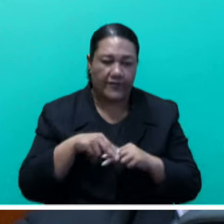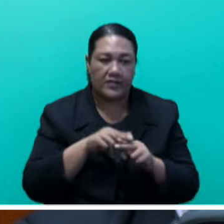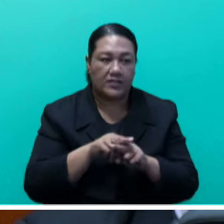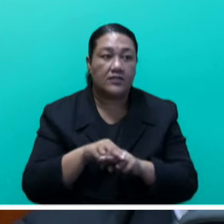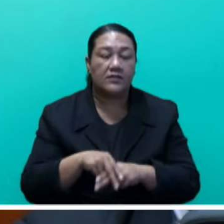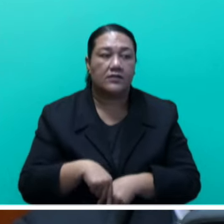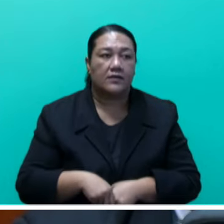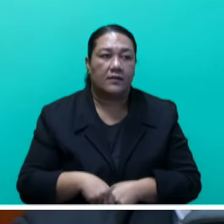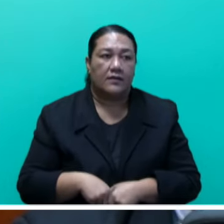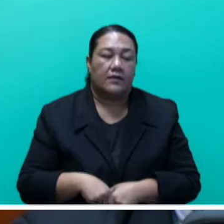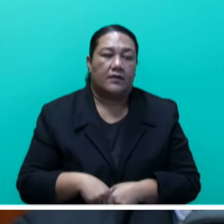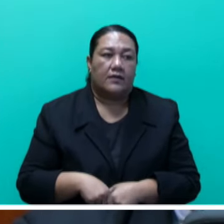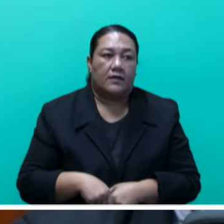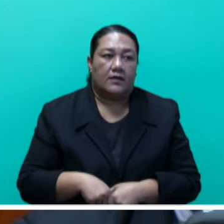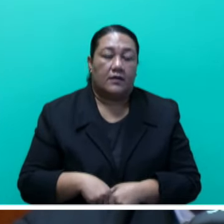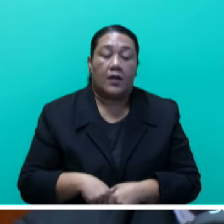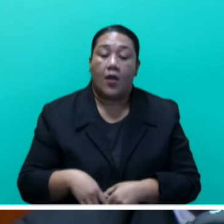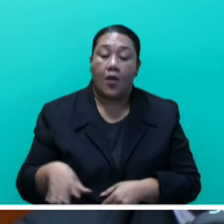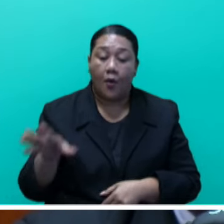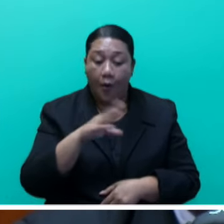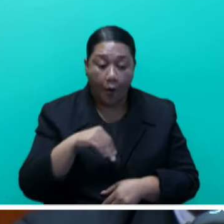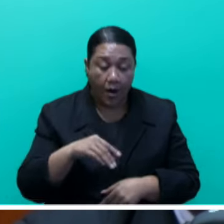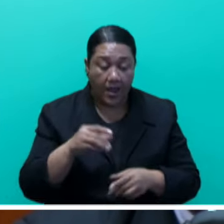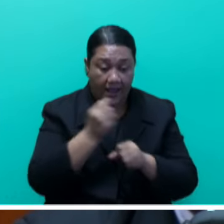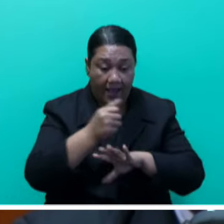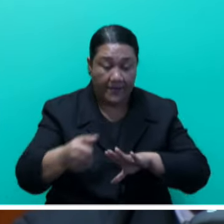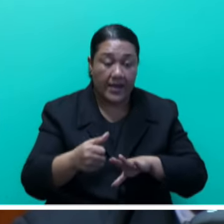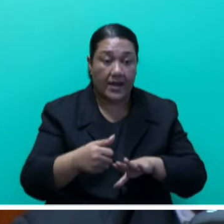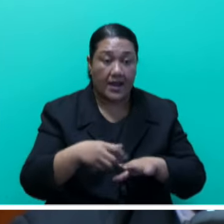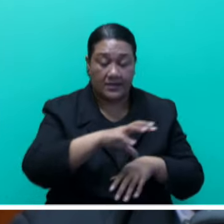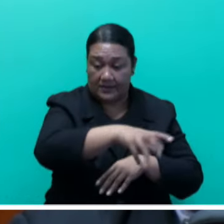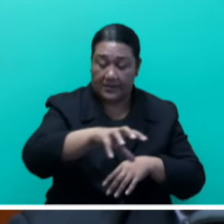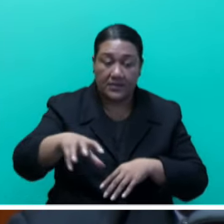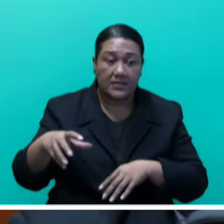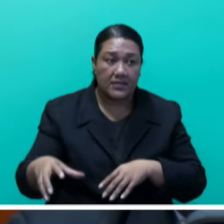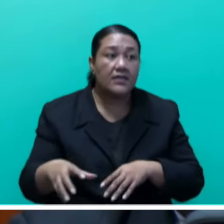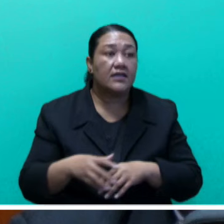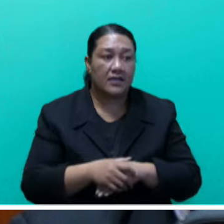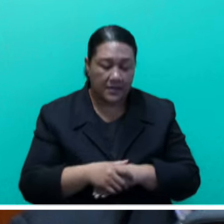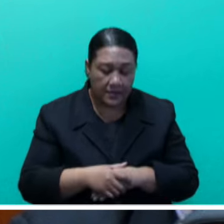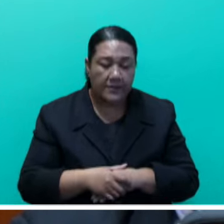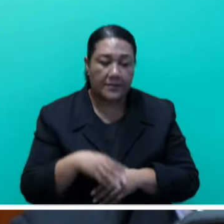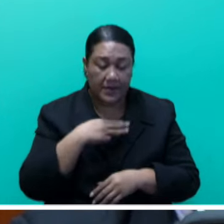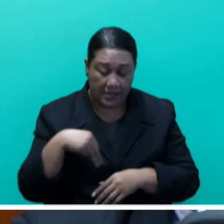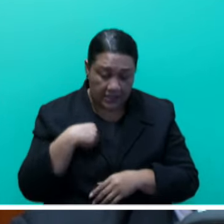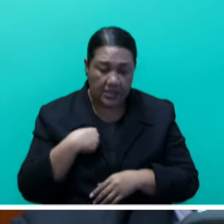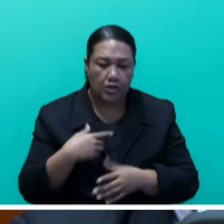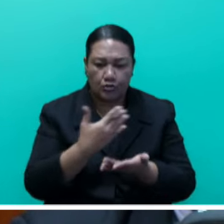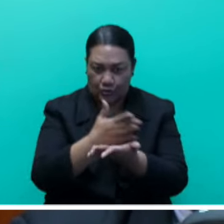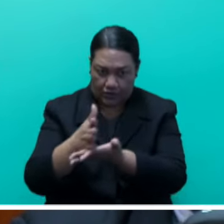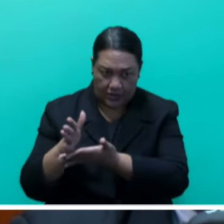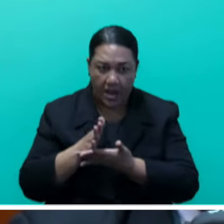to align all government agencies, ministries, and sectors to the shared responsibility of empowering our